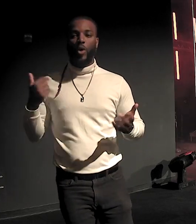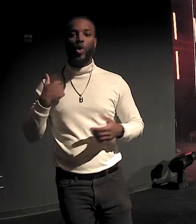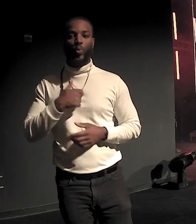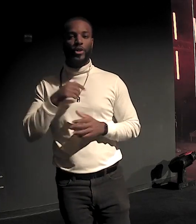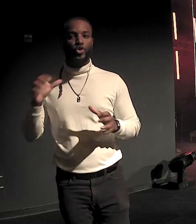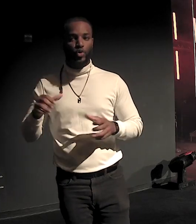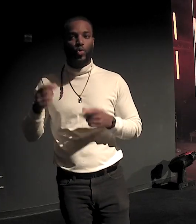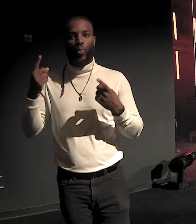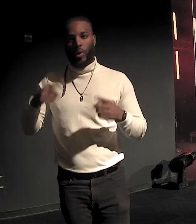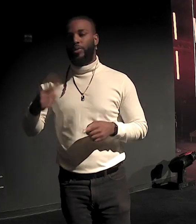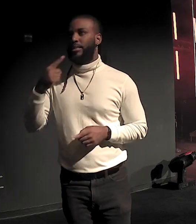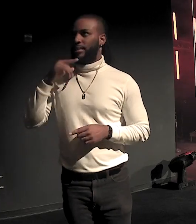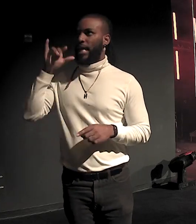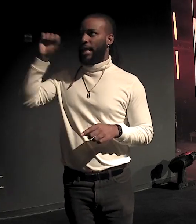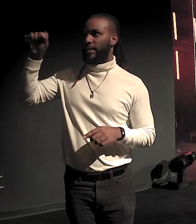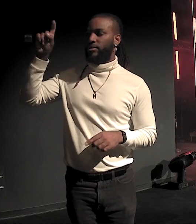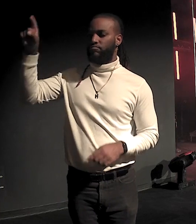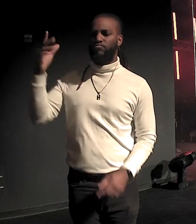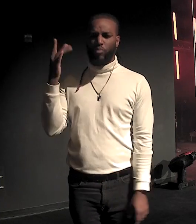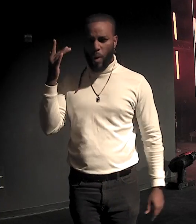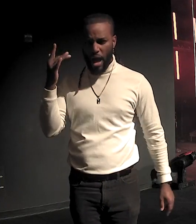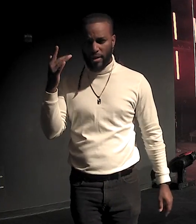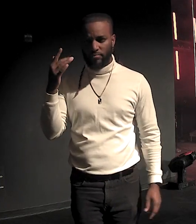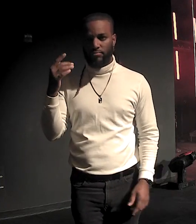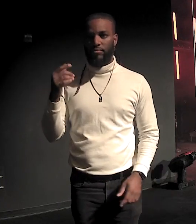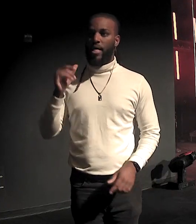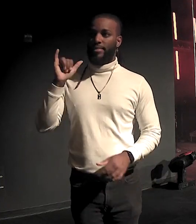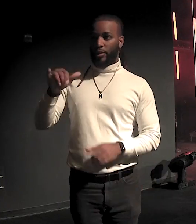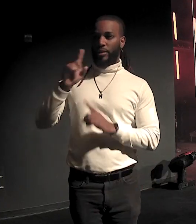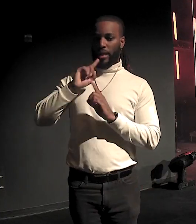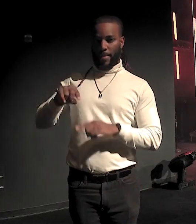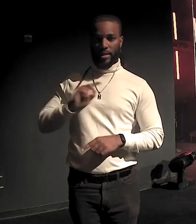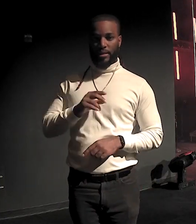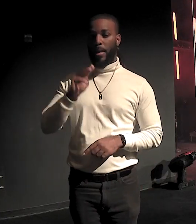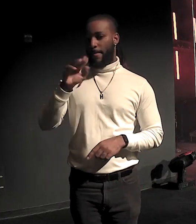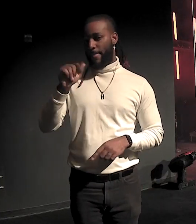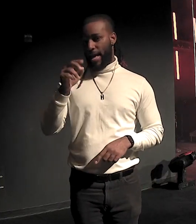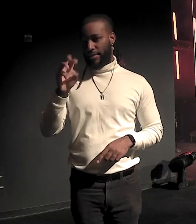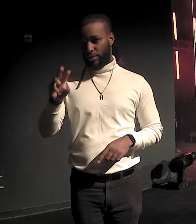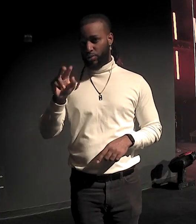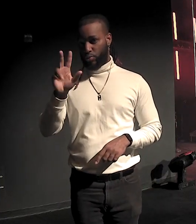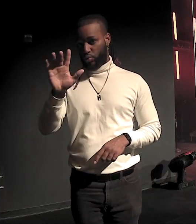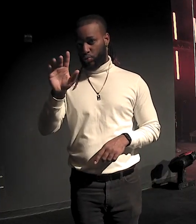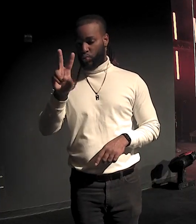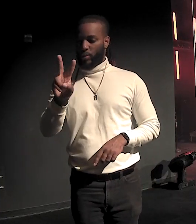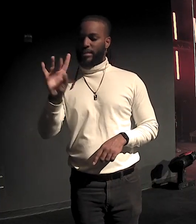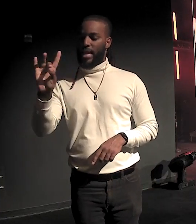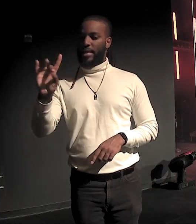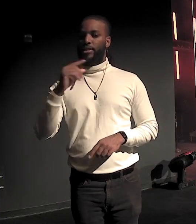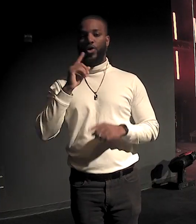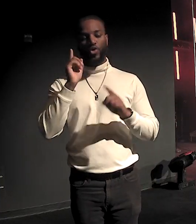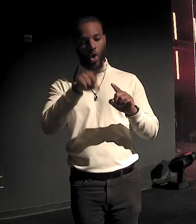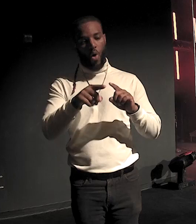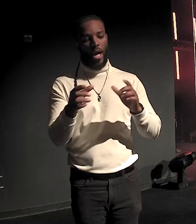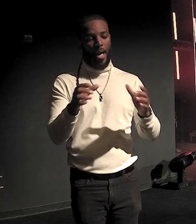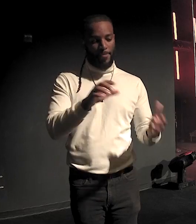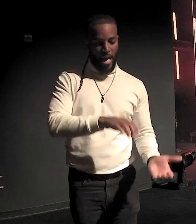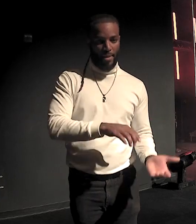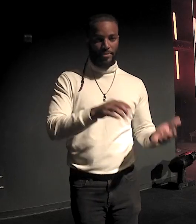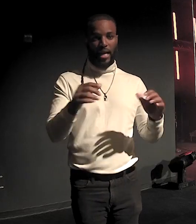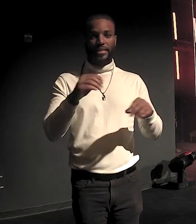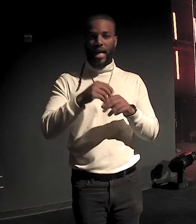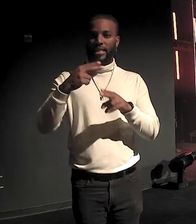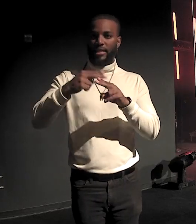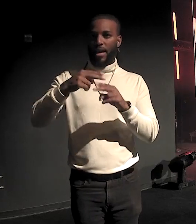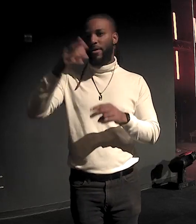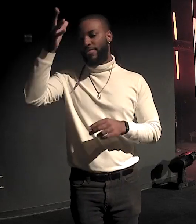we say yes to him. Why? Because we were commanded. Matthew 28, 19 through 20, you know, go and baptize in